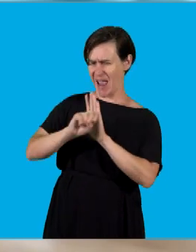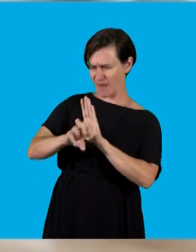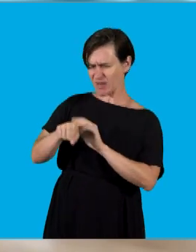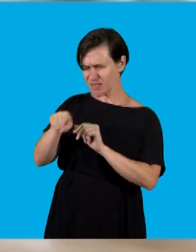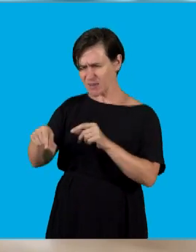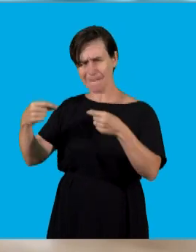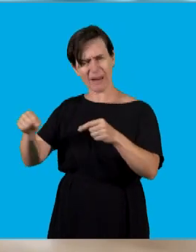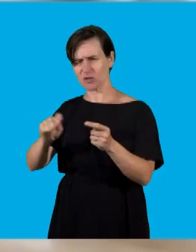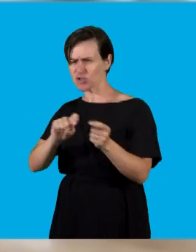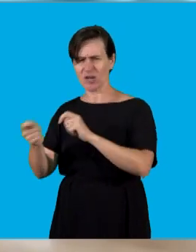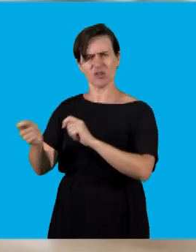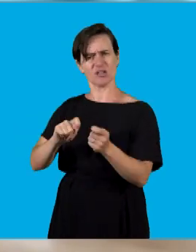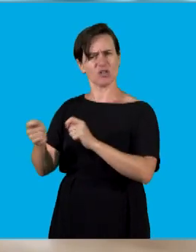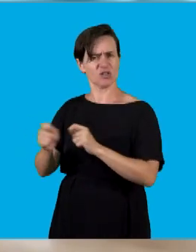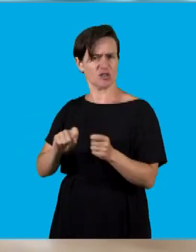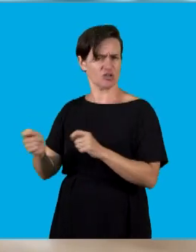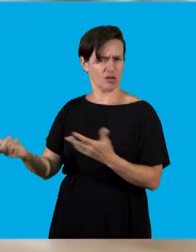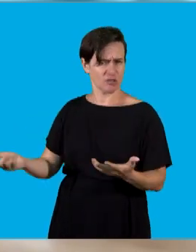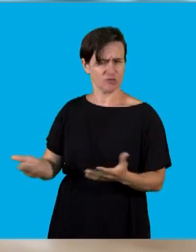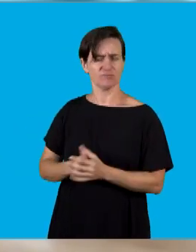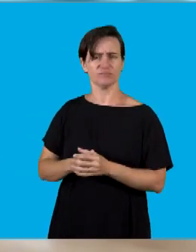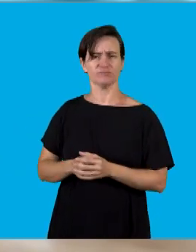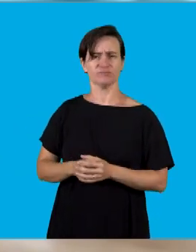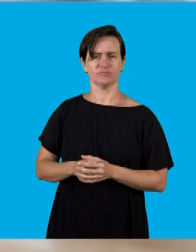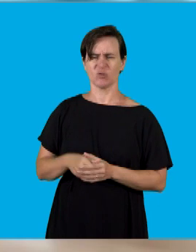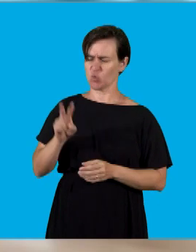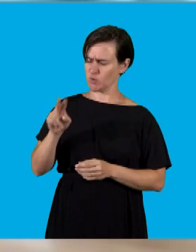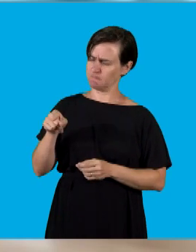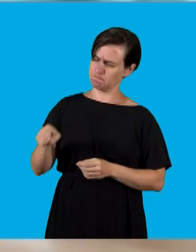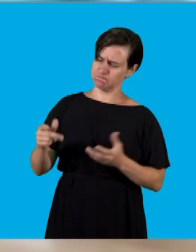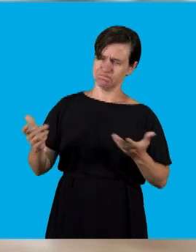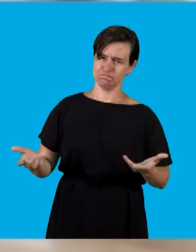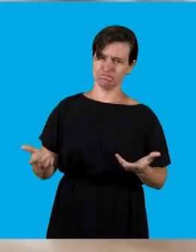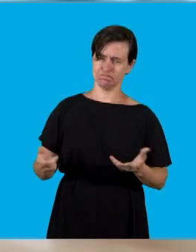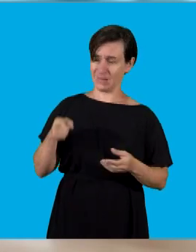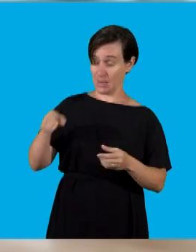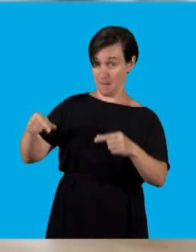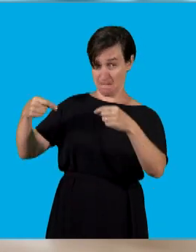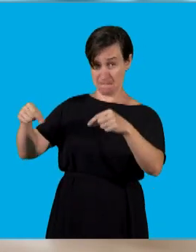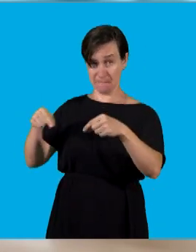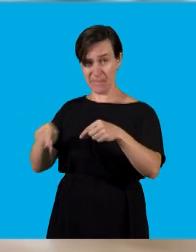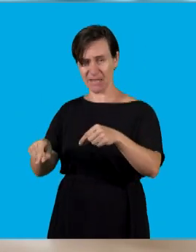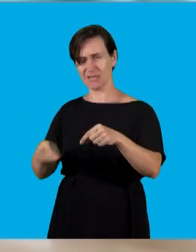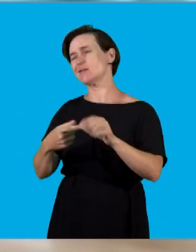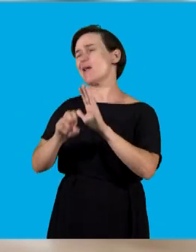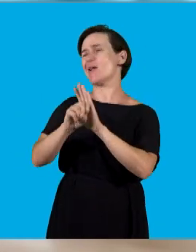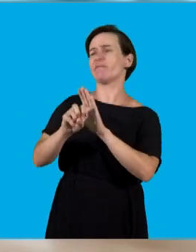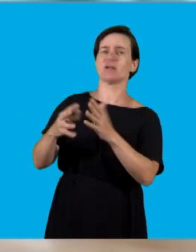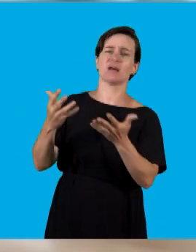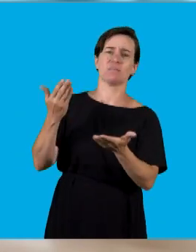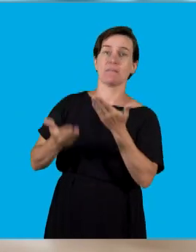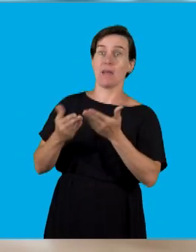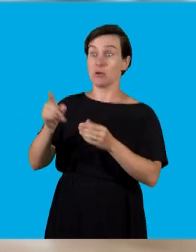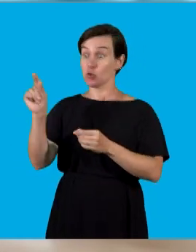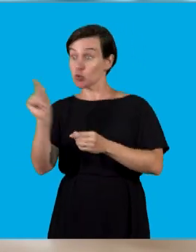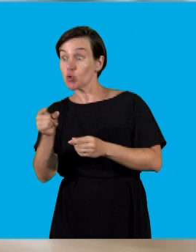always changing on that packaging. Sometimes you will see that that particular packaging is advertising a